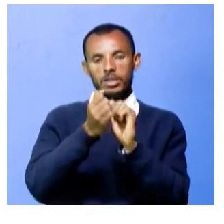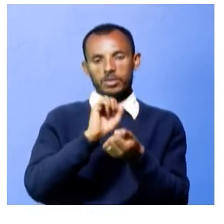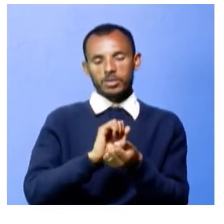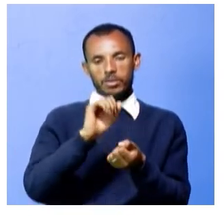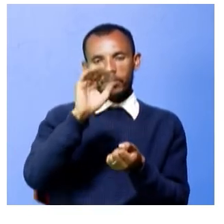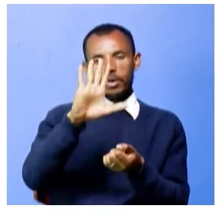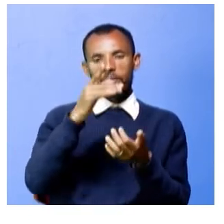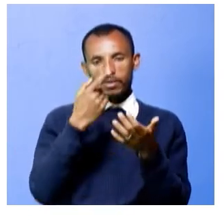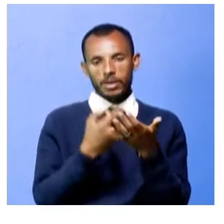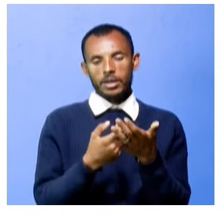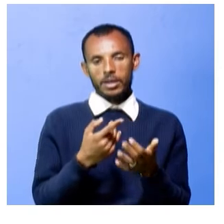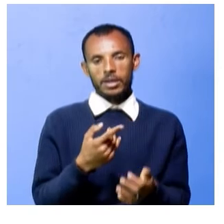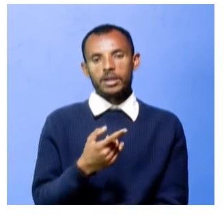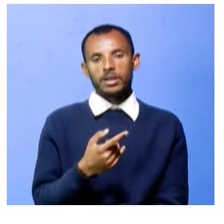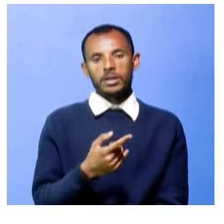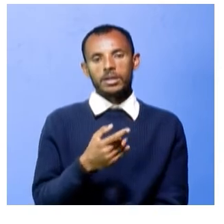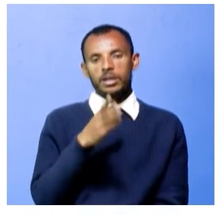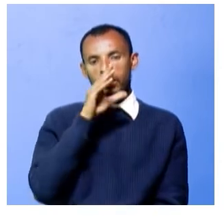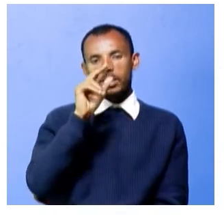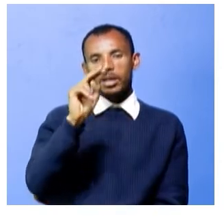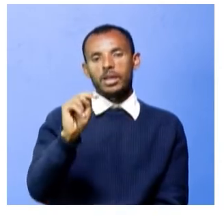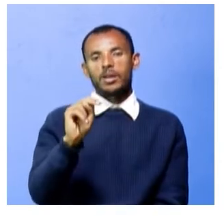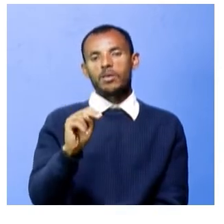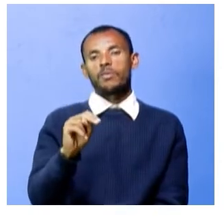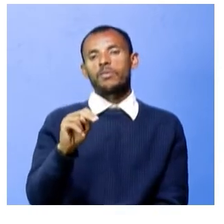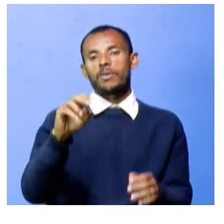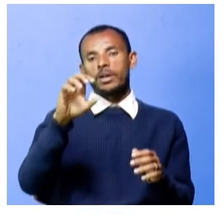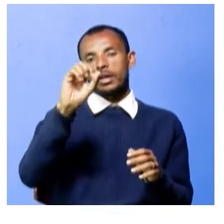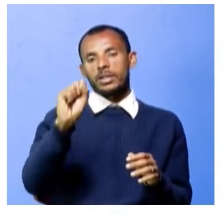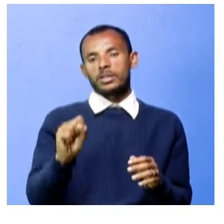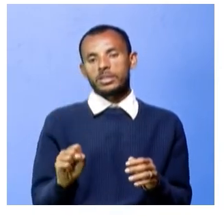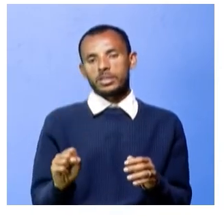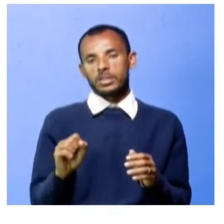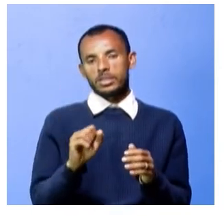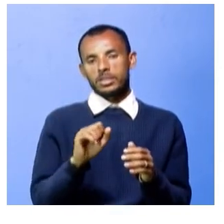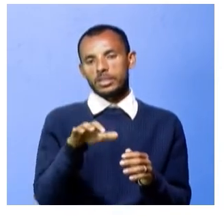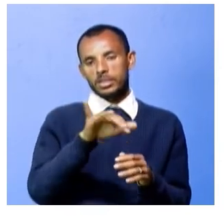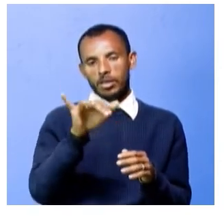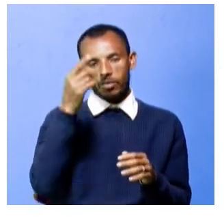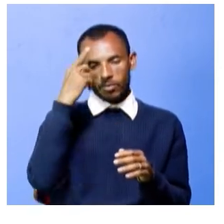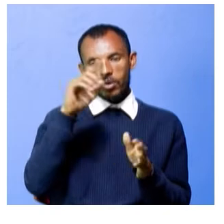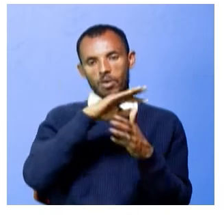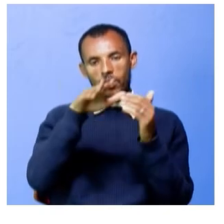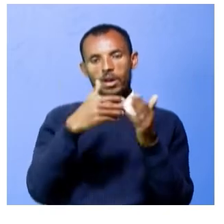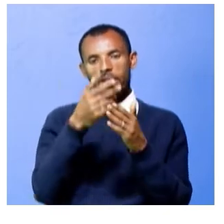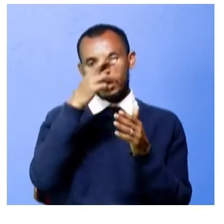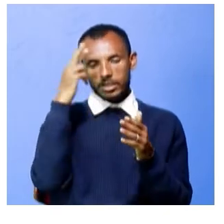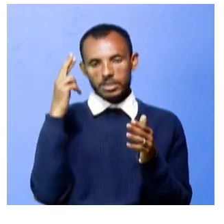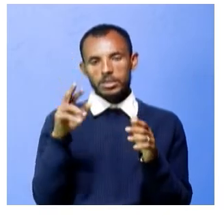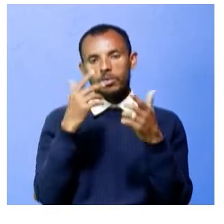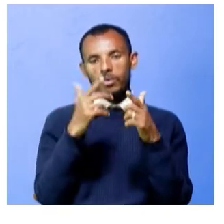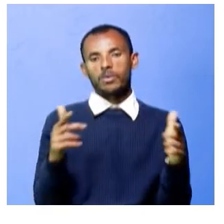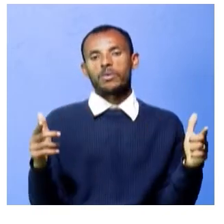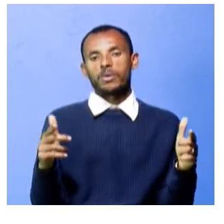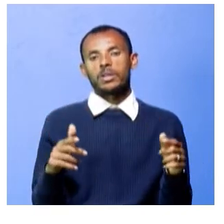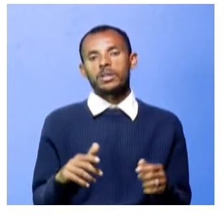here, and N of S is the same for all these cases. So the